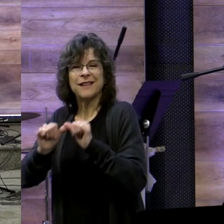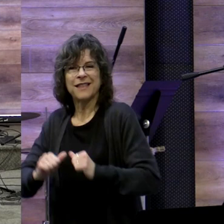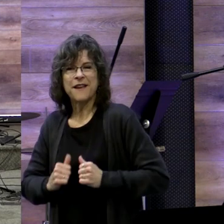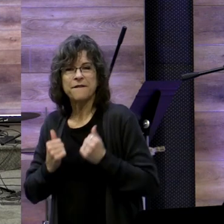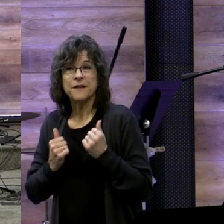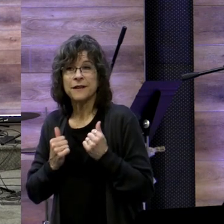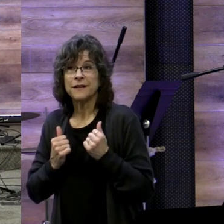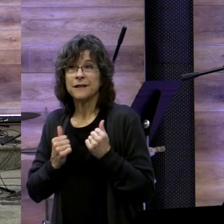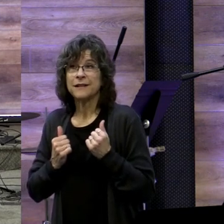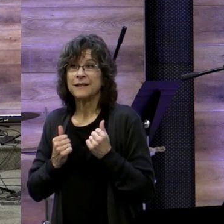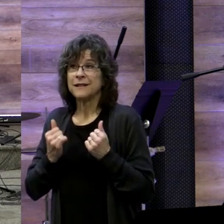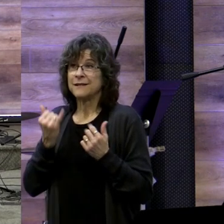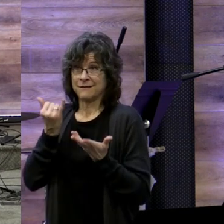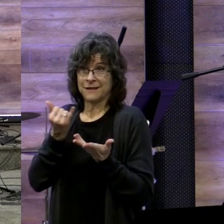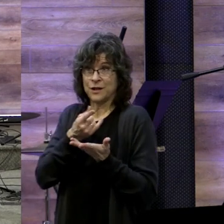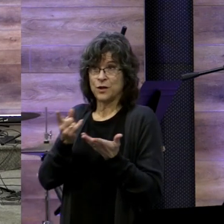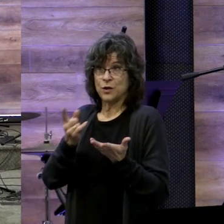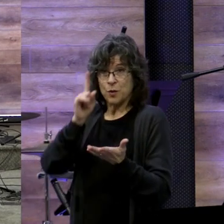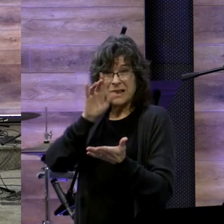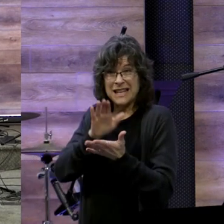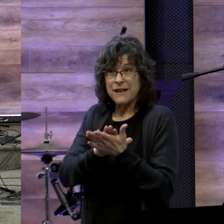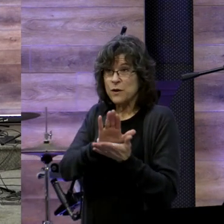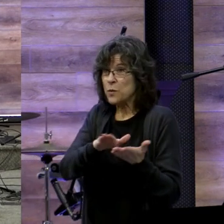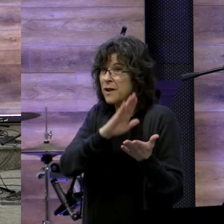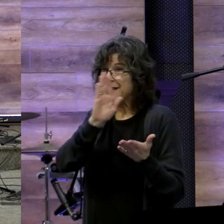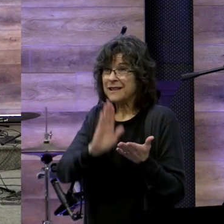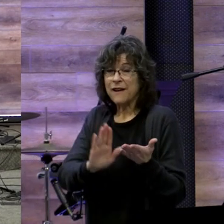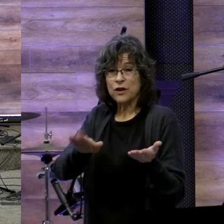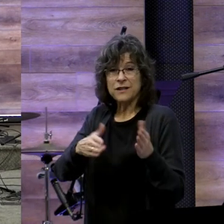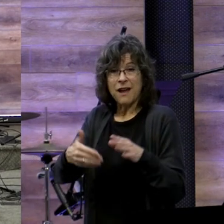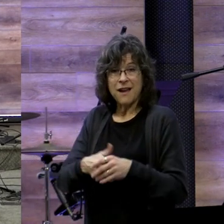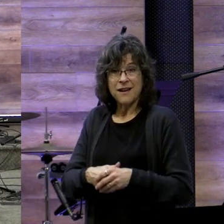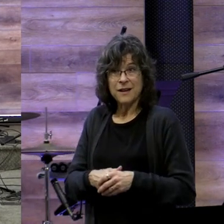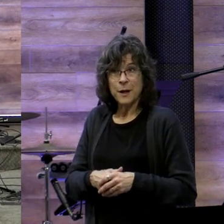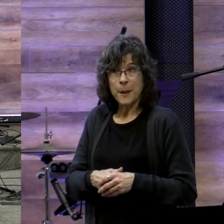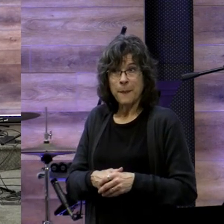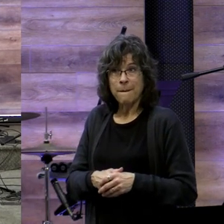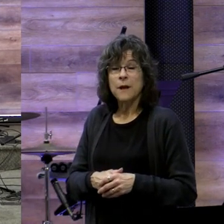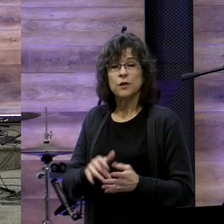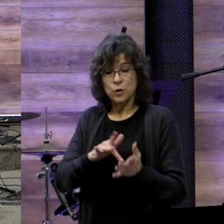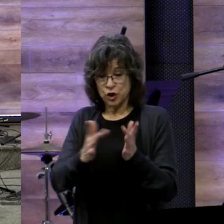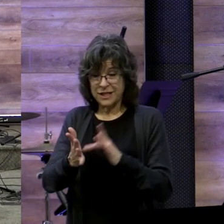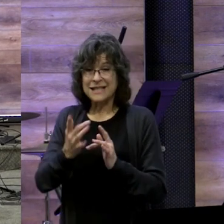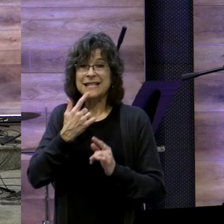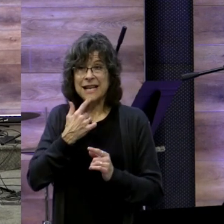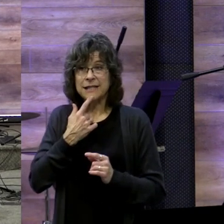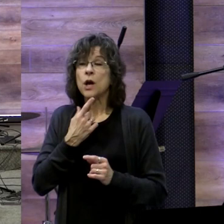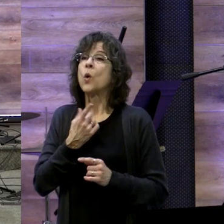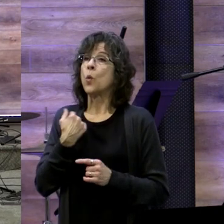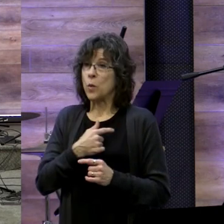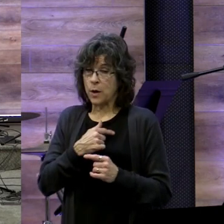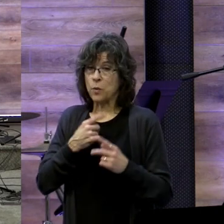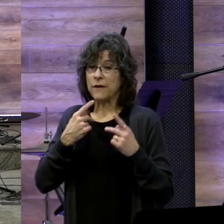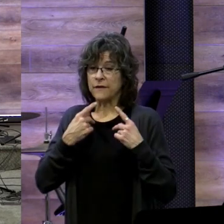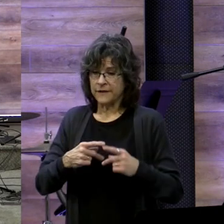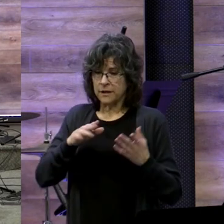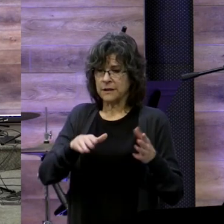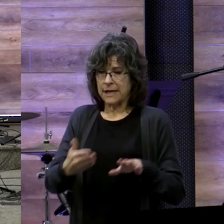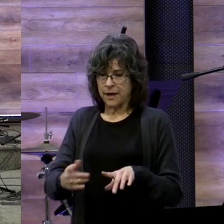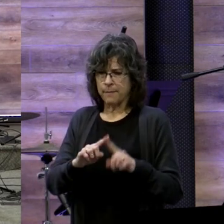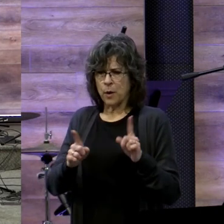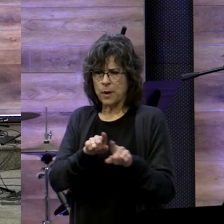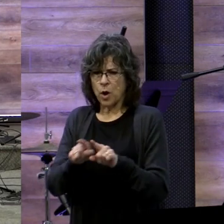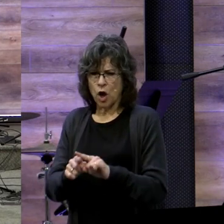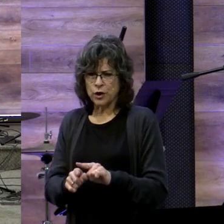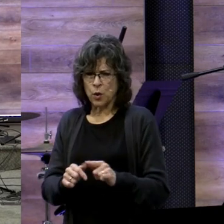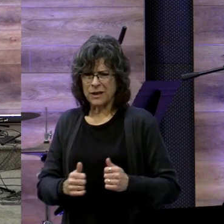Do you believe this?" Jesus seems to indicate then that when we believe in him, we will die, but then we'll also live. But then it